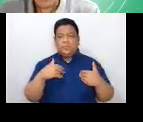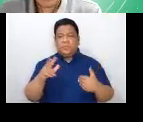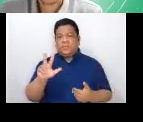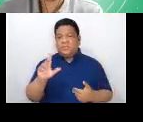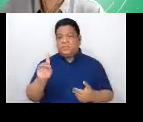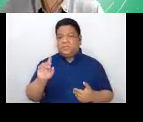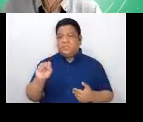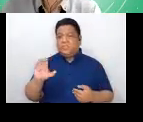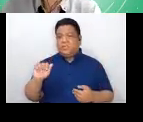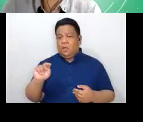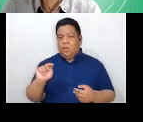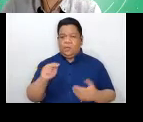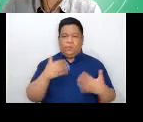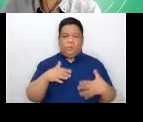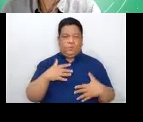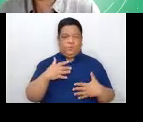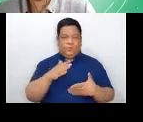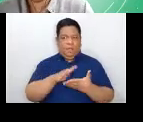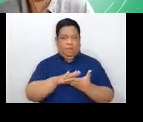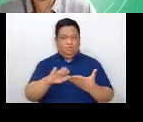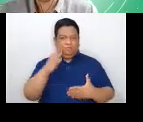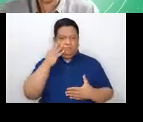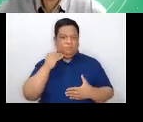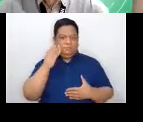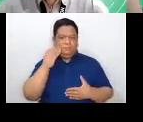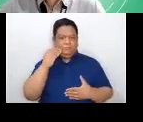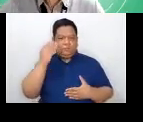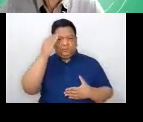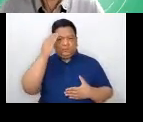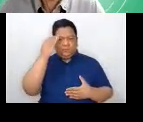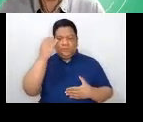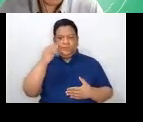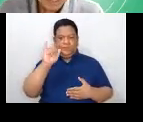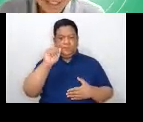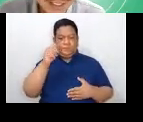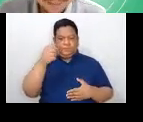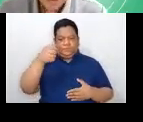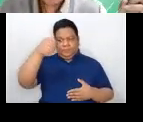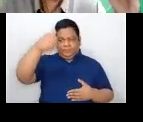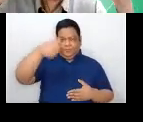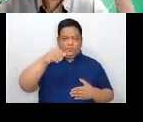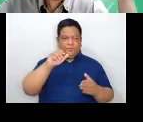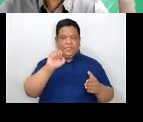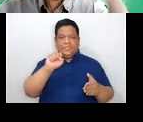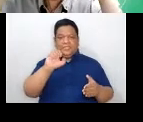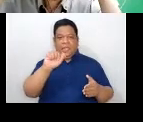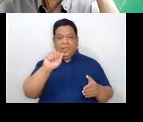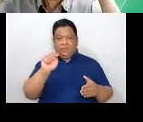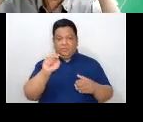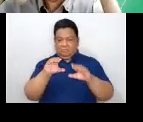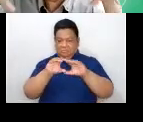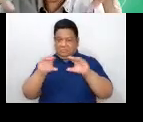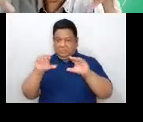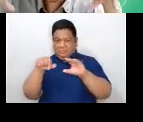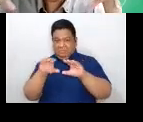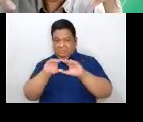very, very cool experience. Kind of like the idea of being digitized. But the idea is the machine uses